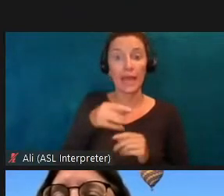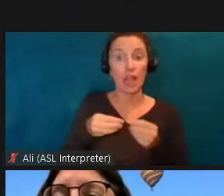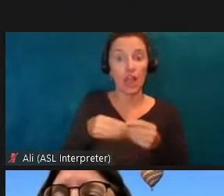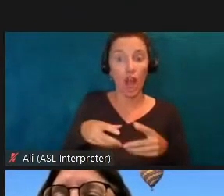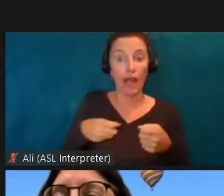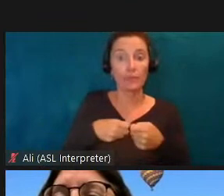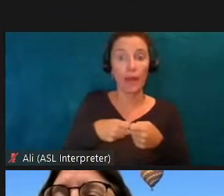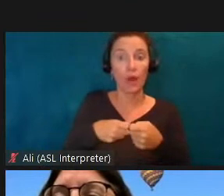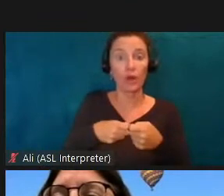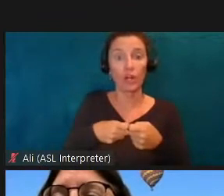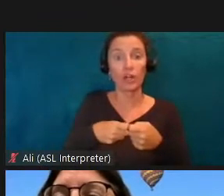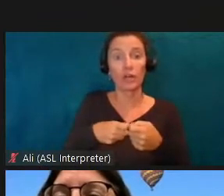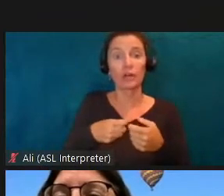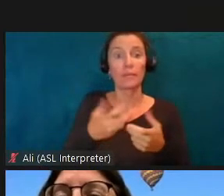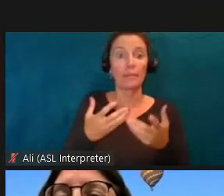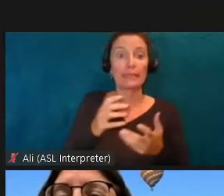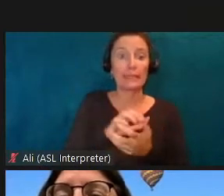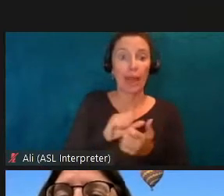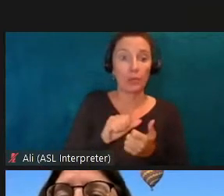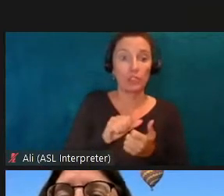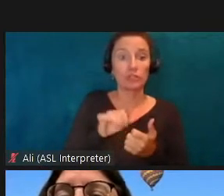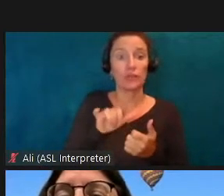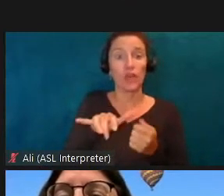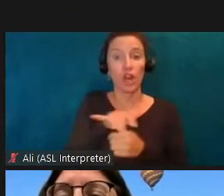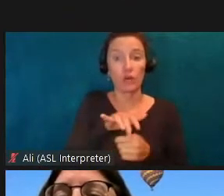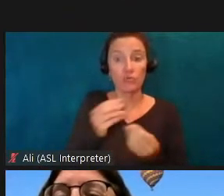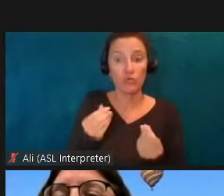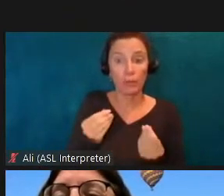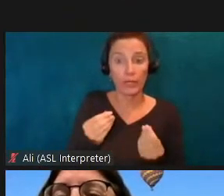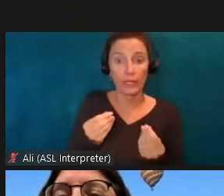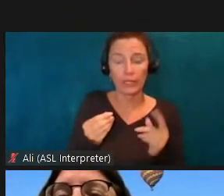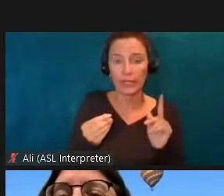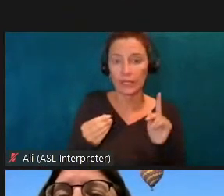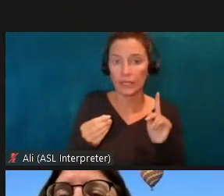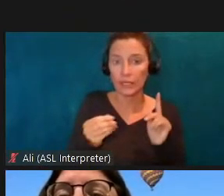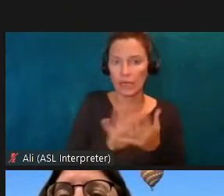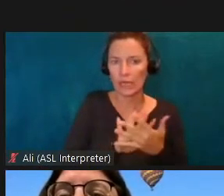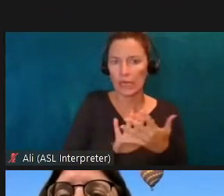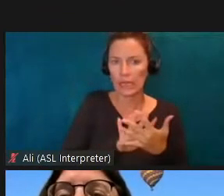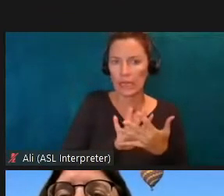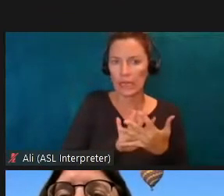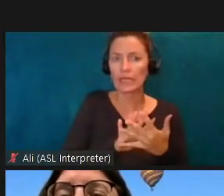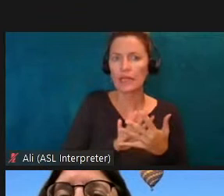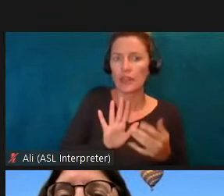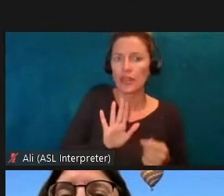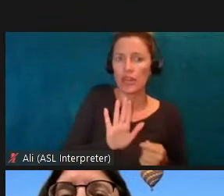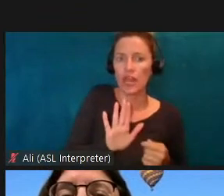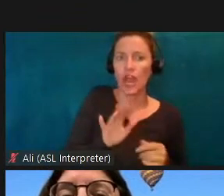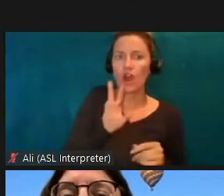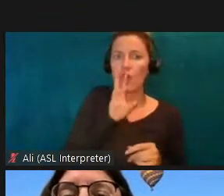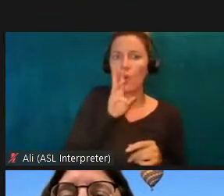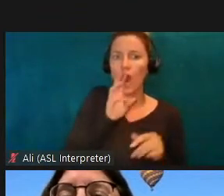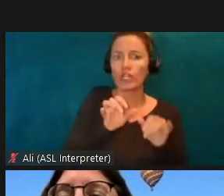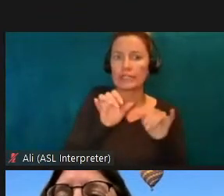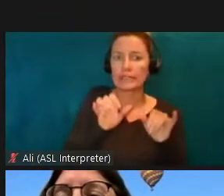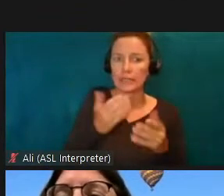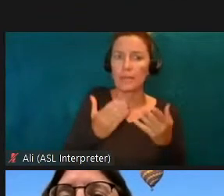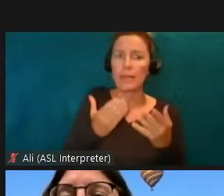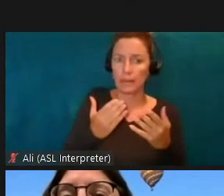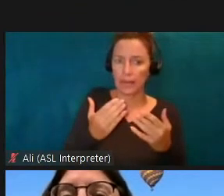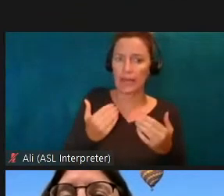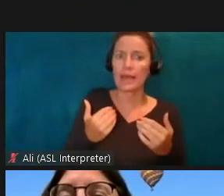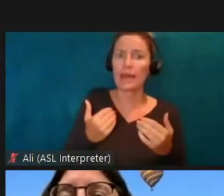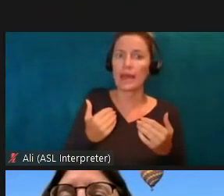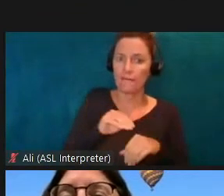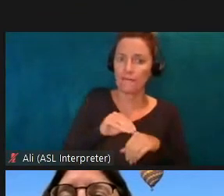to the structures, the lines that feed the water to their homes, and to maintain their own water systems. I certainly recommend that they get them inspected and